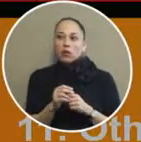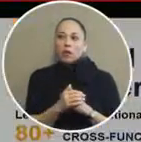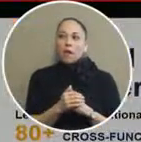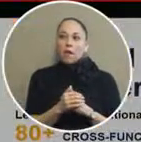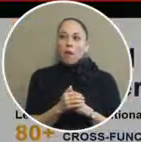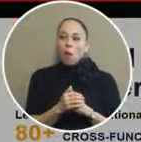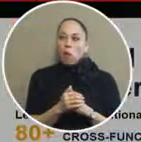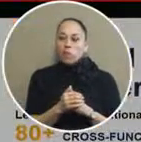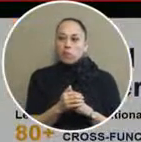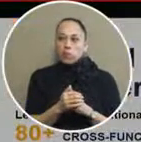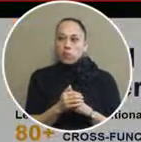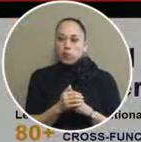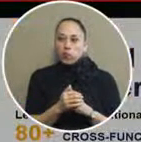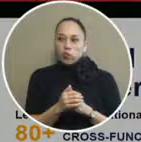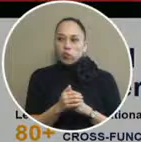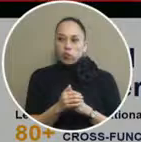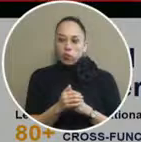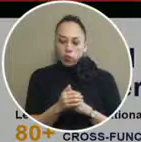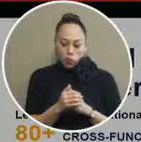slide, please.